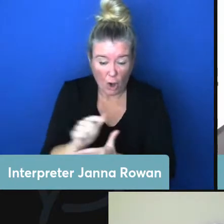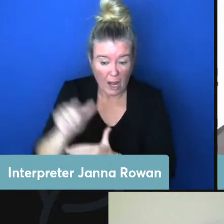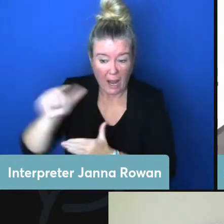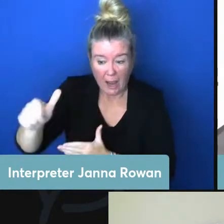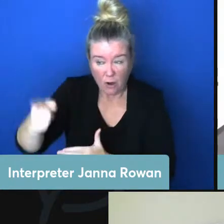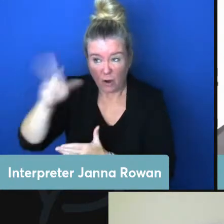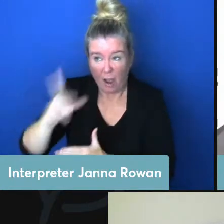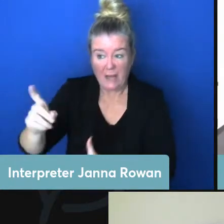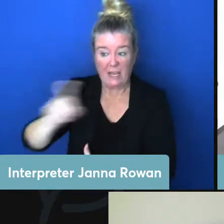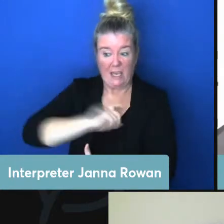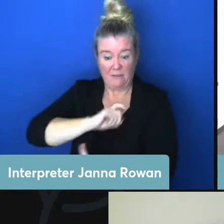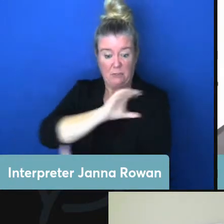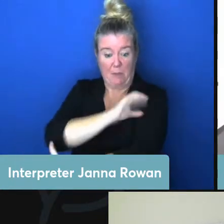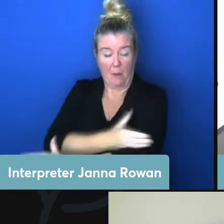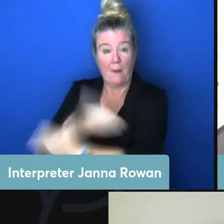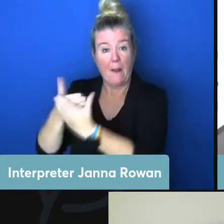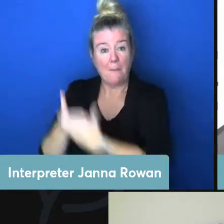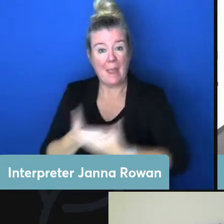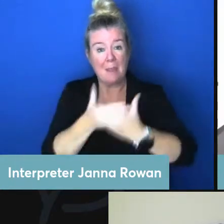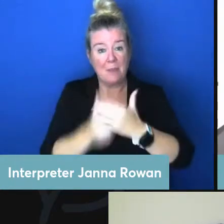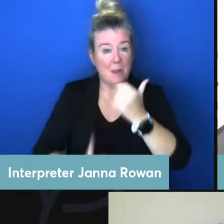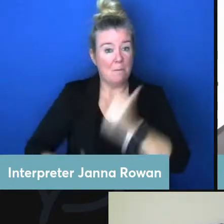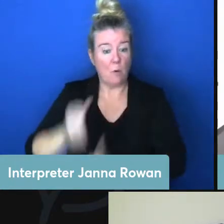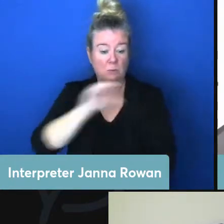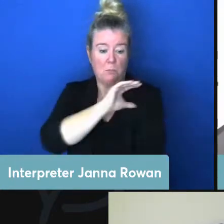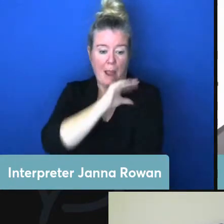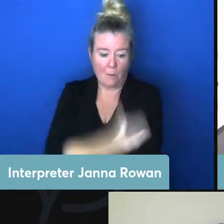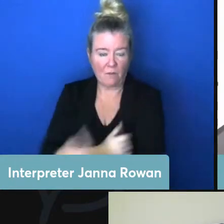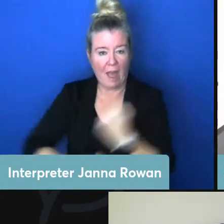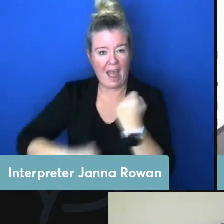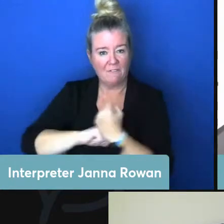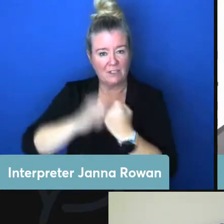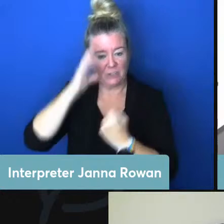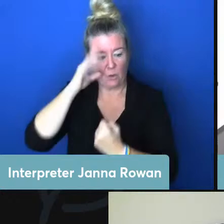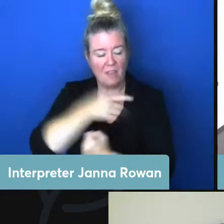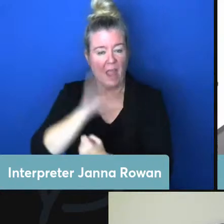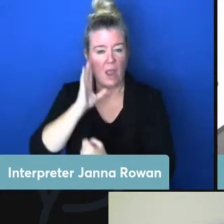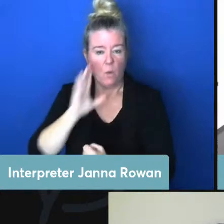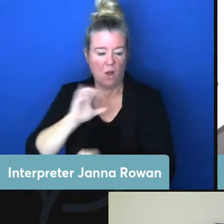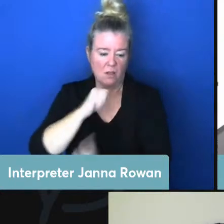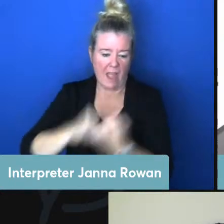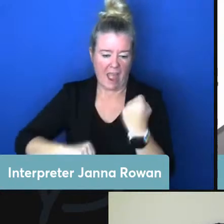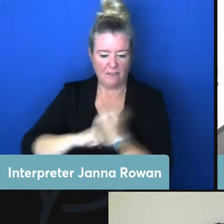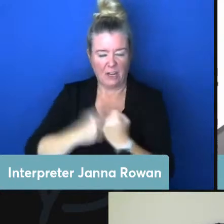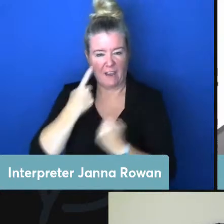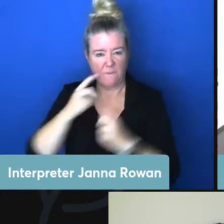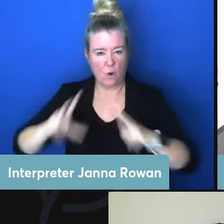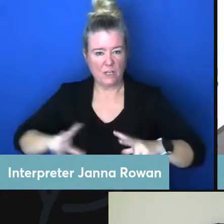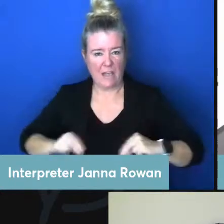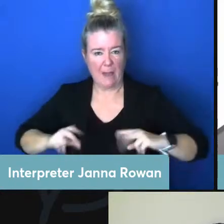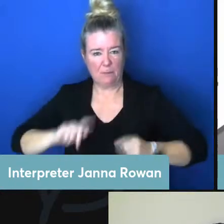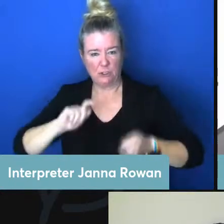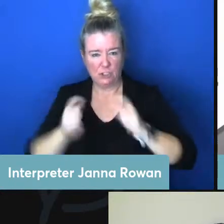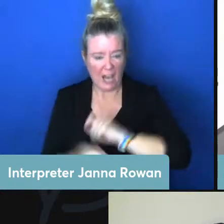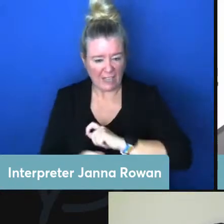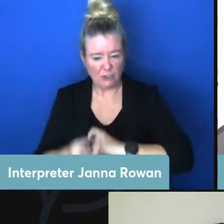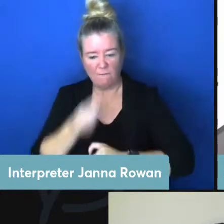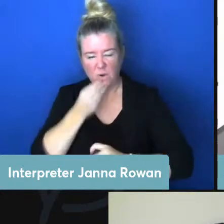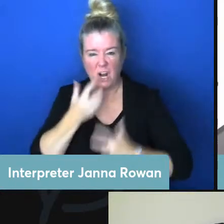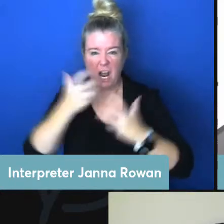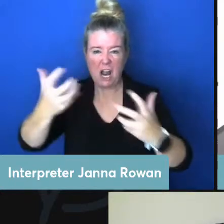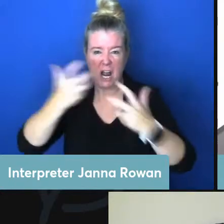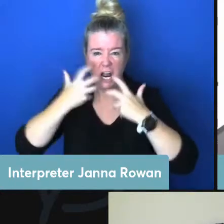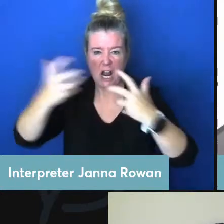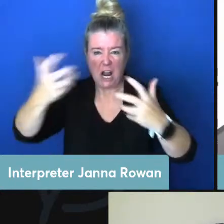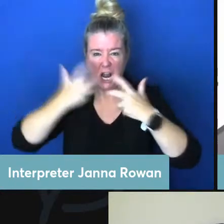gives us power. And babies are some of the most powerful advocates I know, because they will advocate for a diaper change or for food very